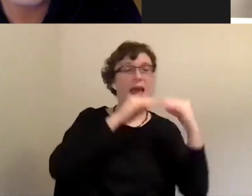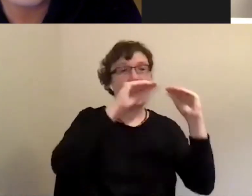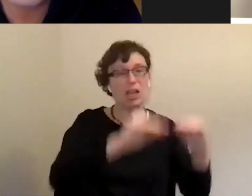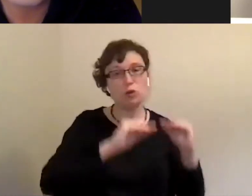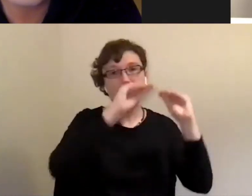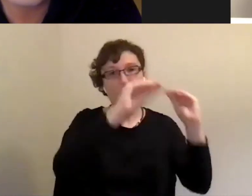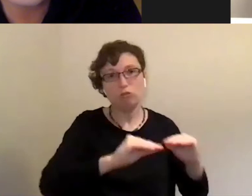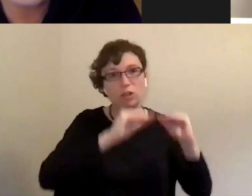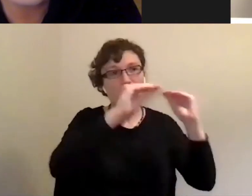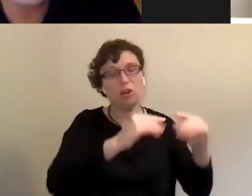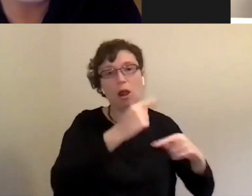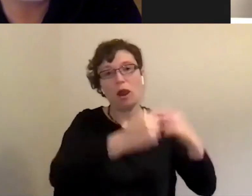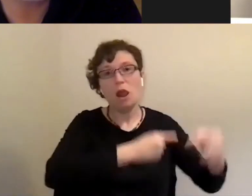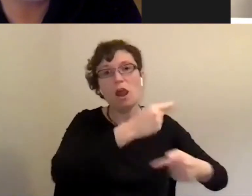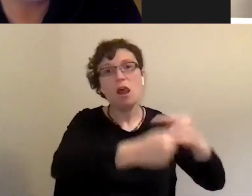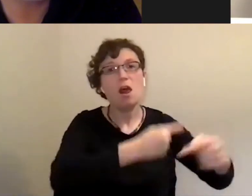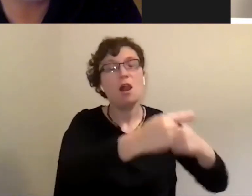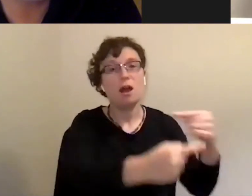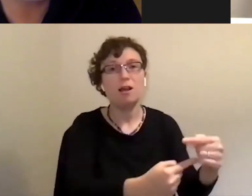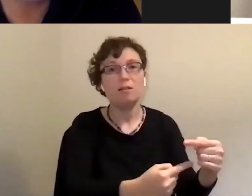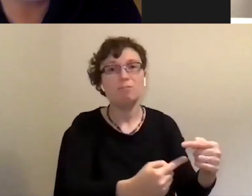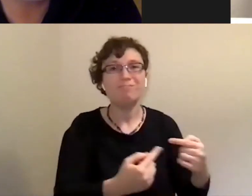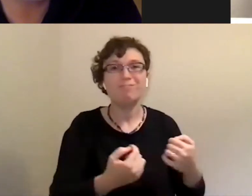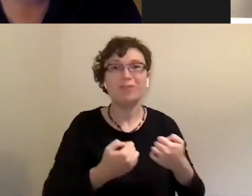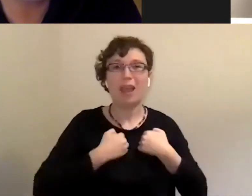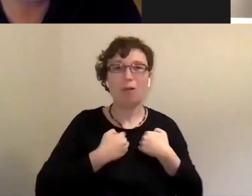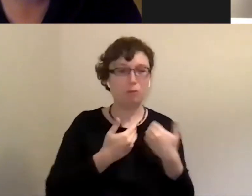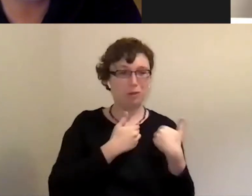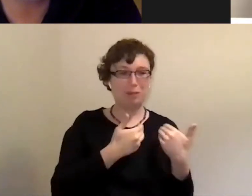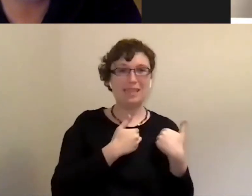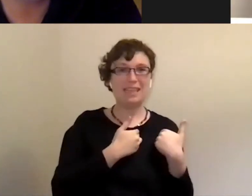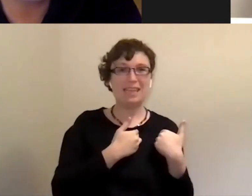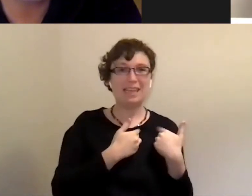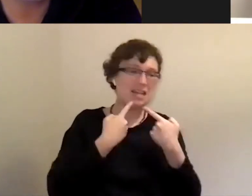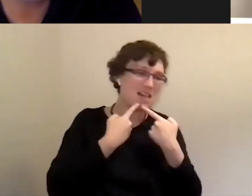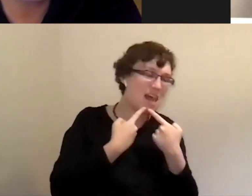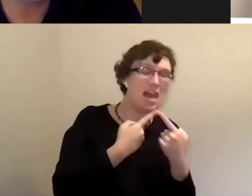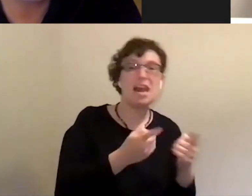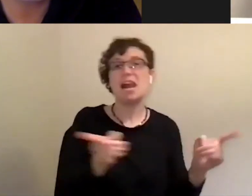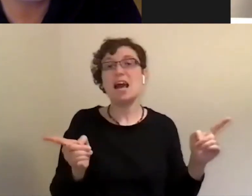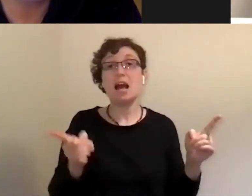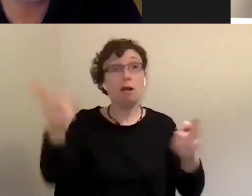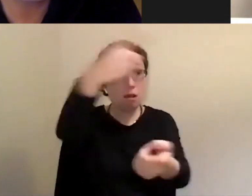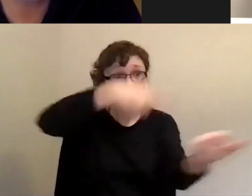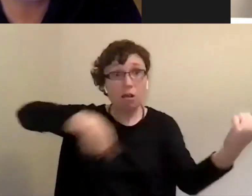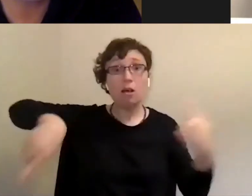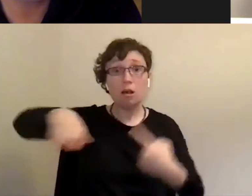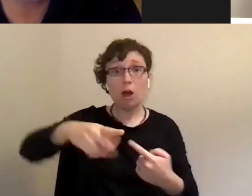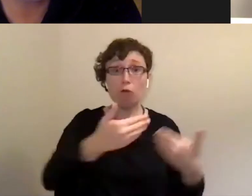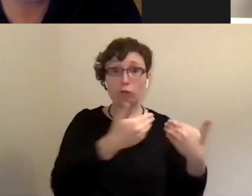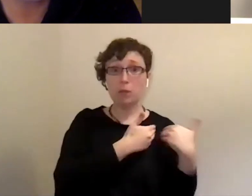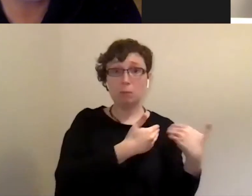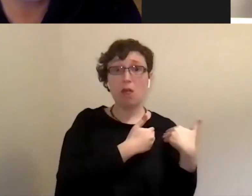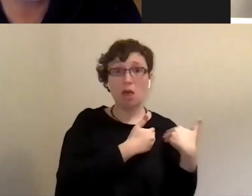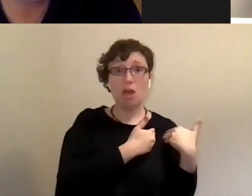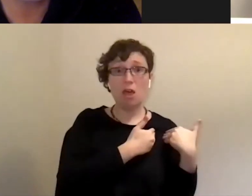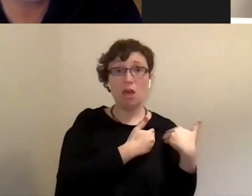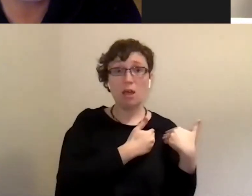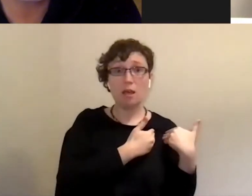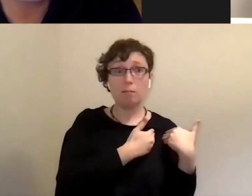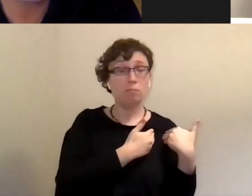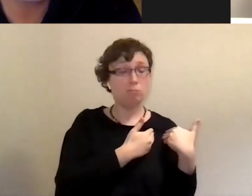that, it's not our responsibility to tell everyone about that. You've got a responsibility to do something with